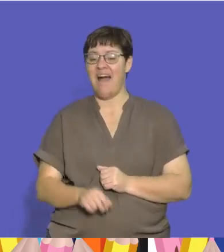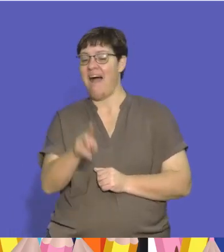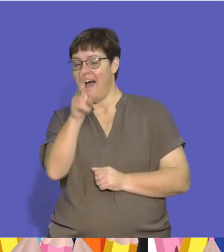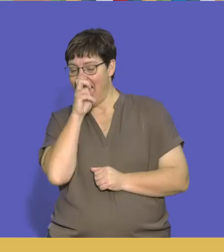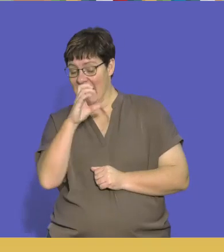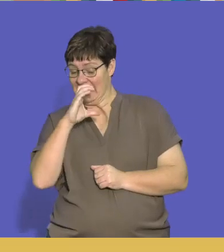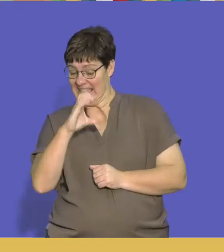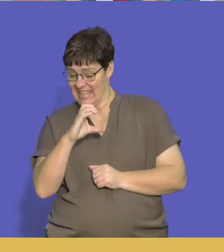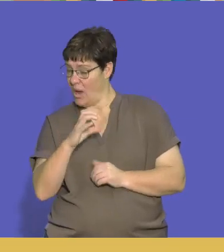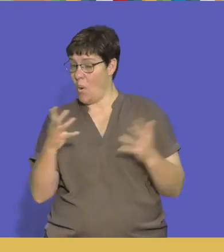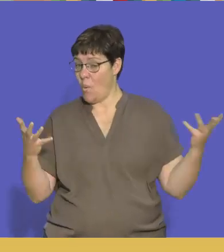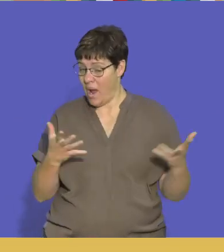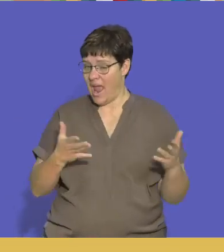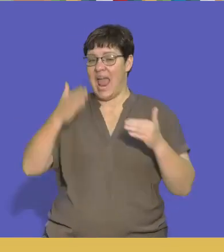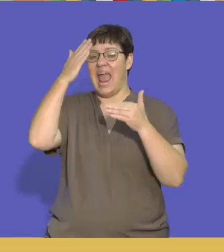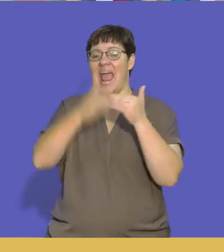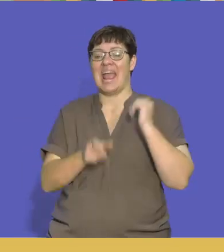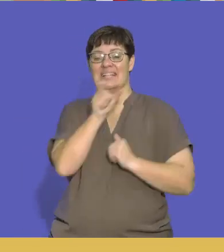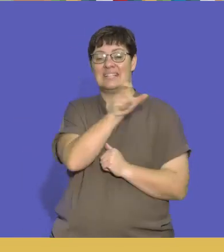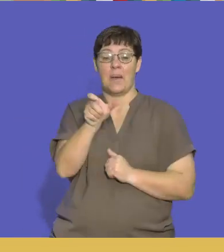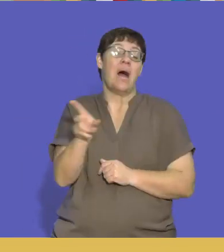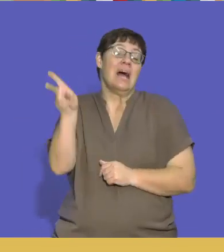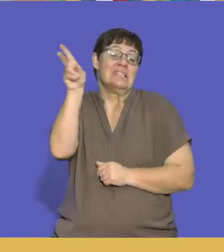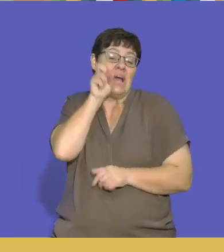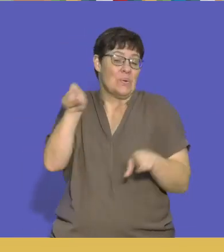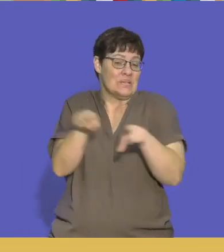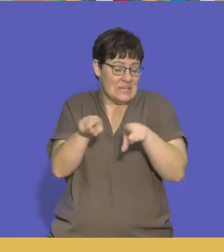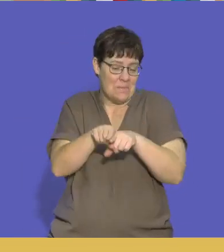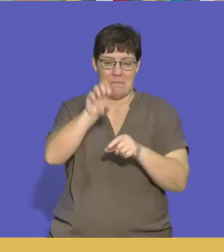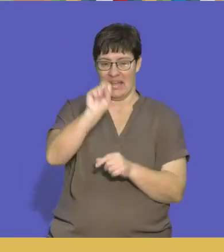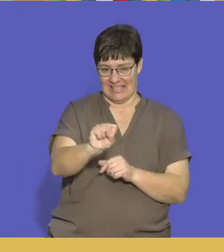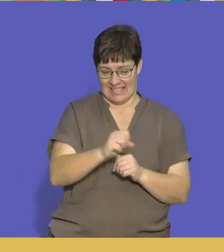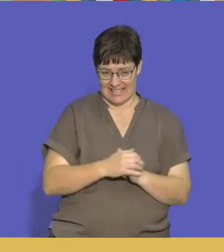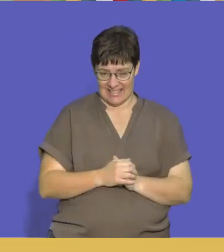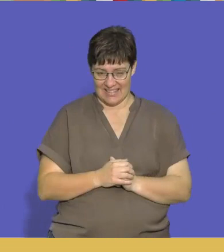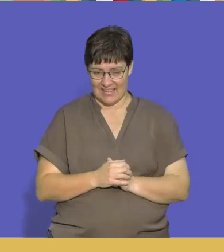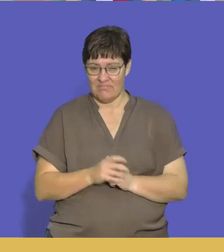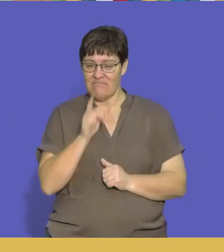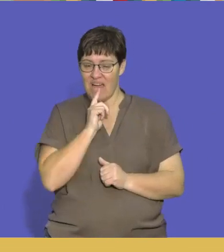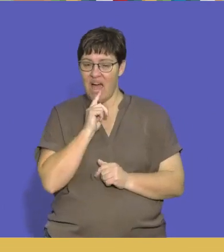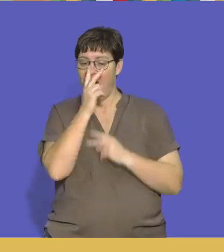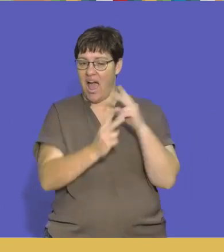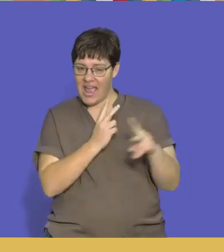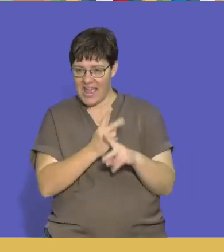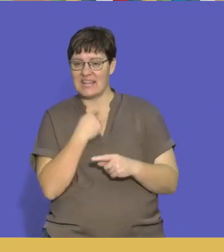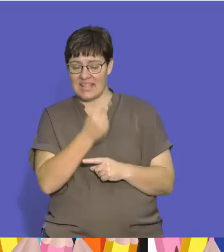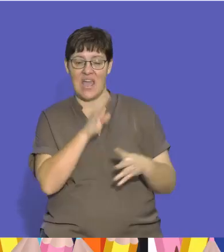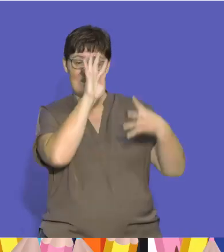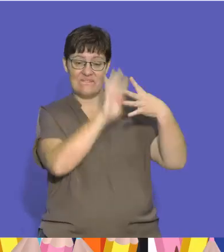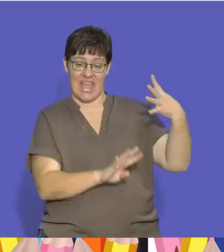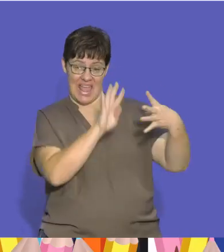Yes, the S sound in those words is at the end. Now repeat these words as you hear